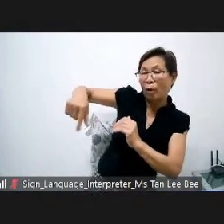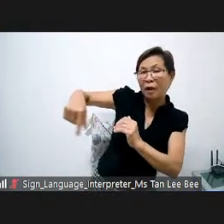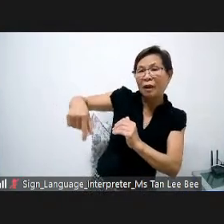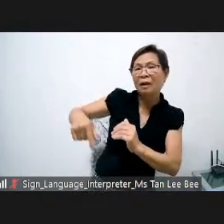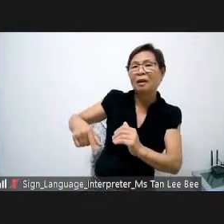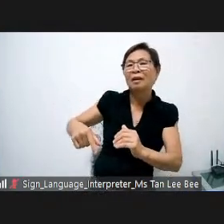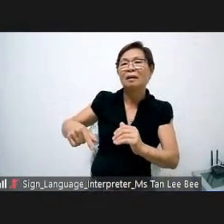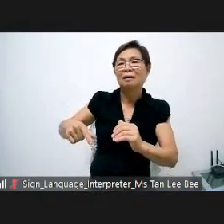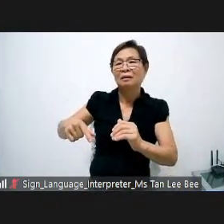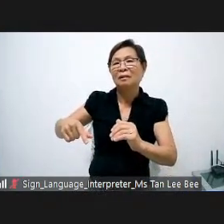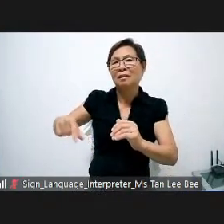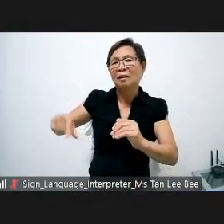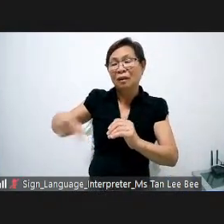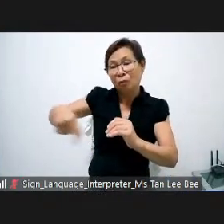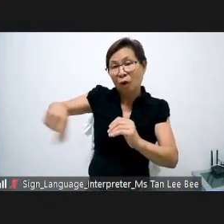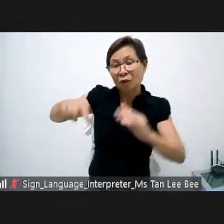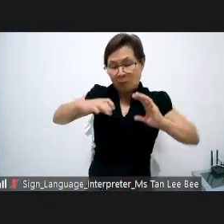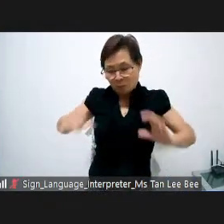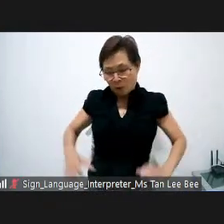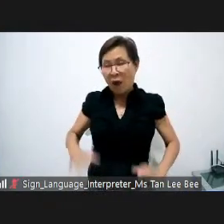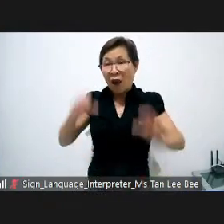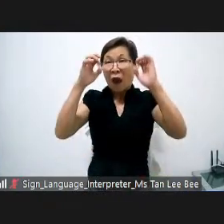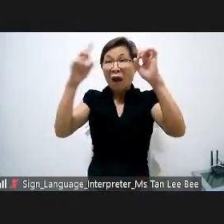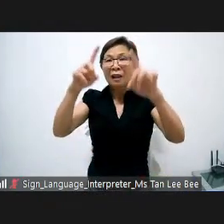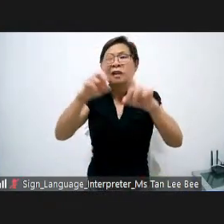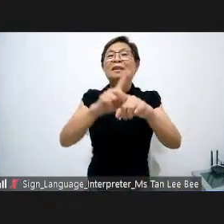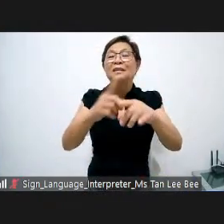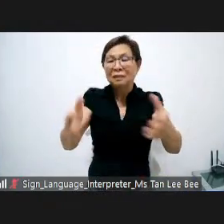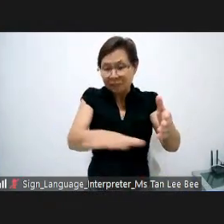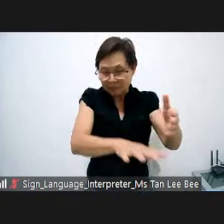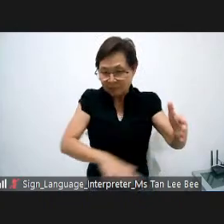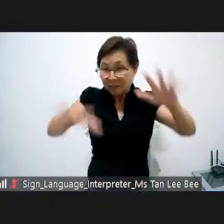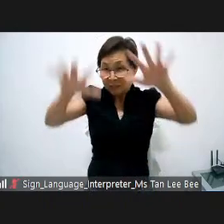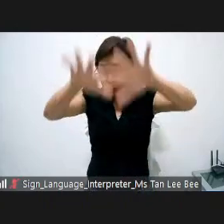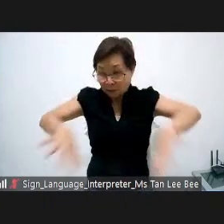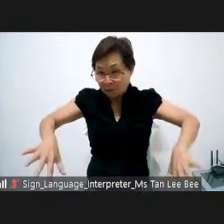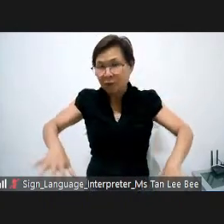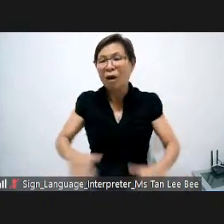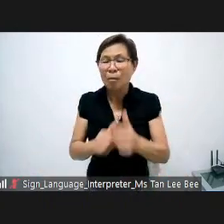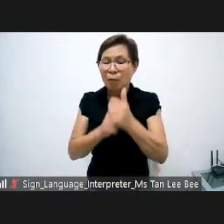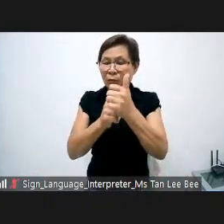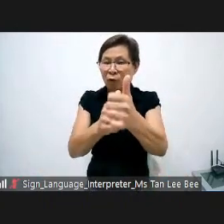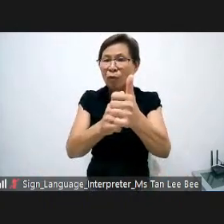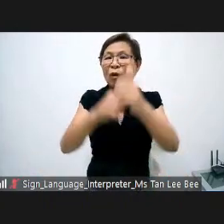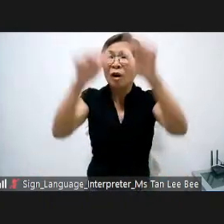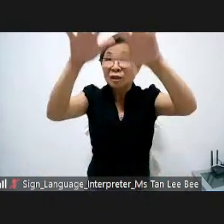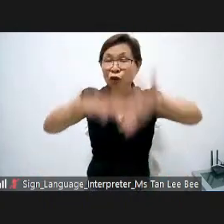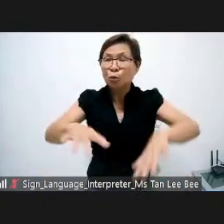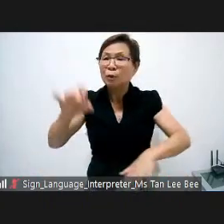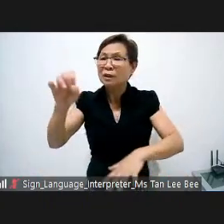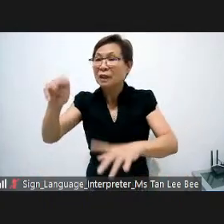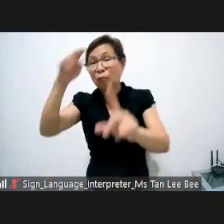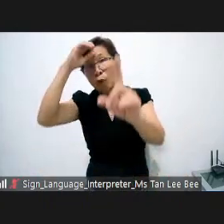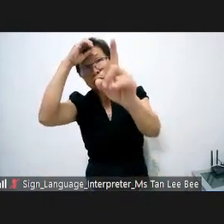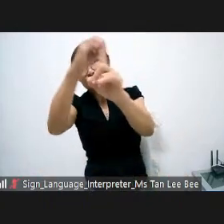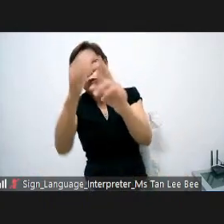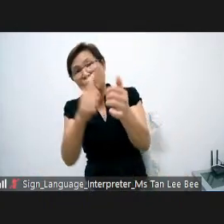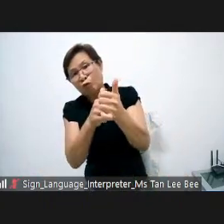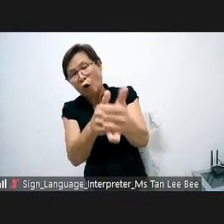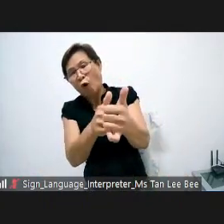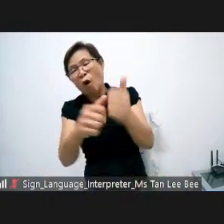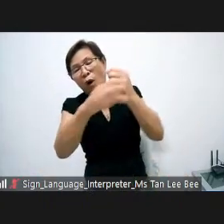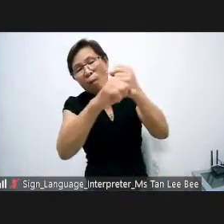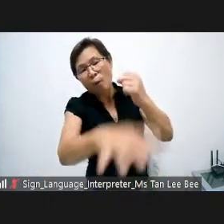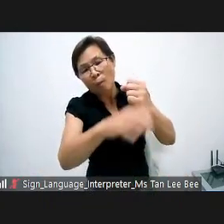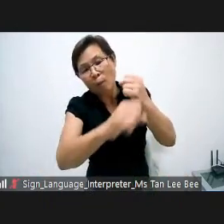disability inclusive education in Southeast Asia. In accordance with SEAMEO SEN's objective, which is